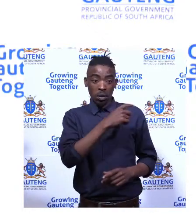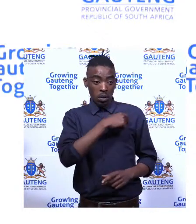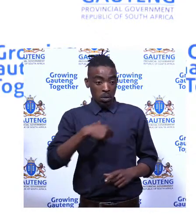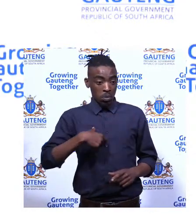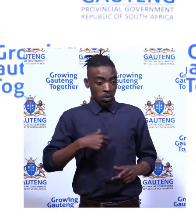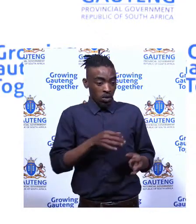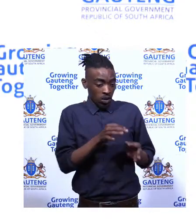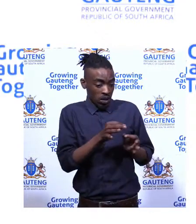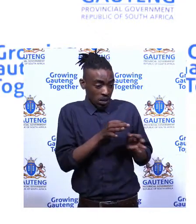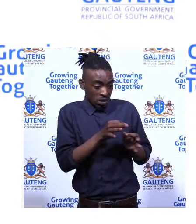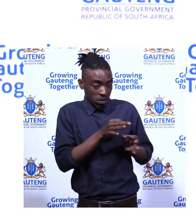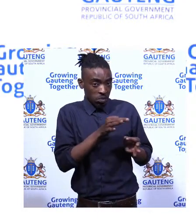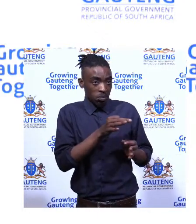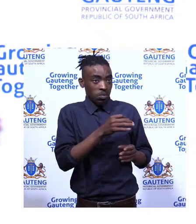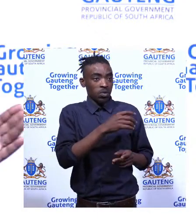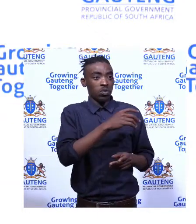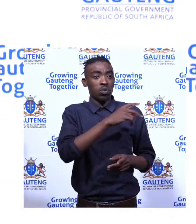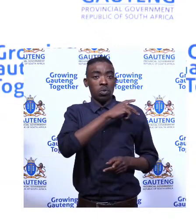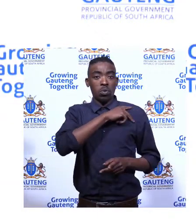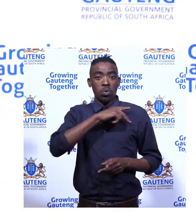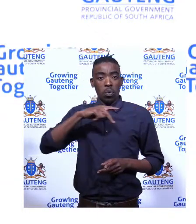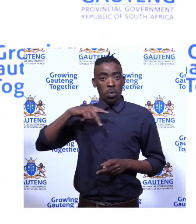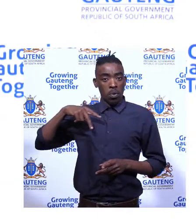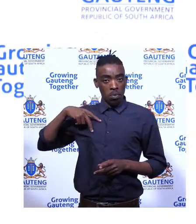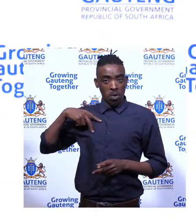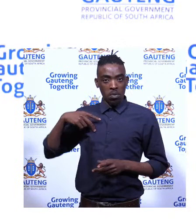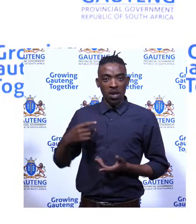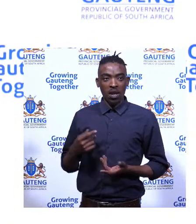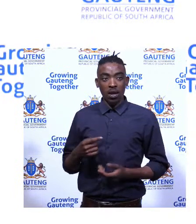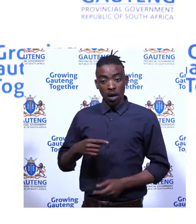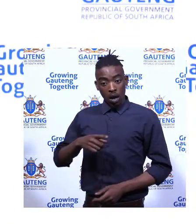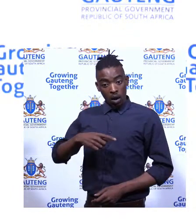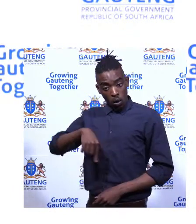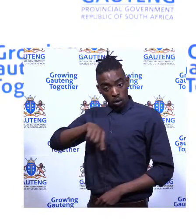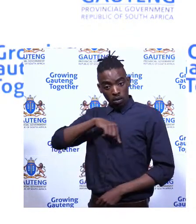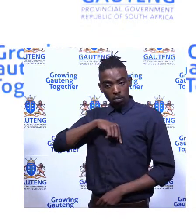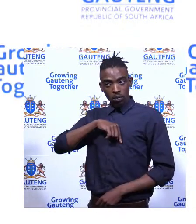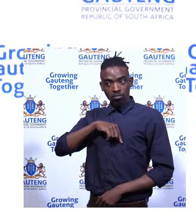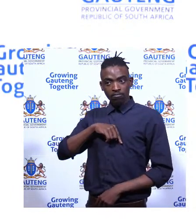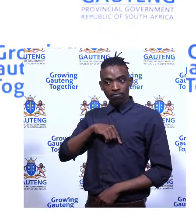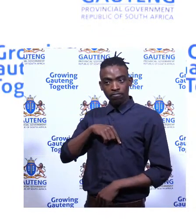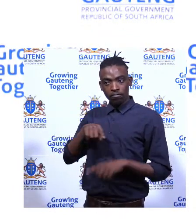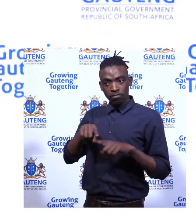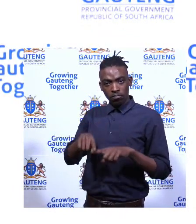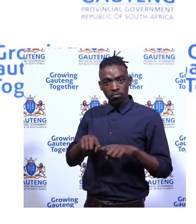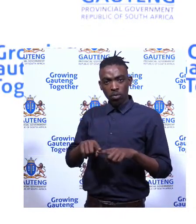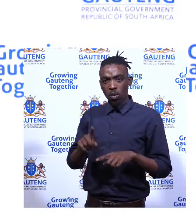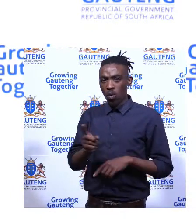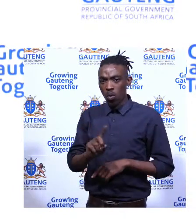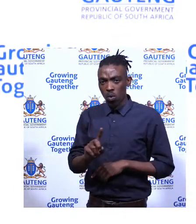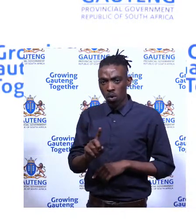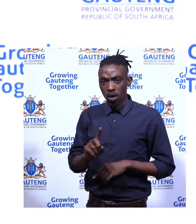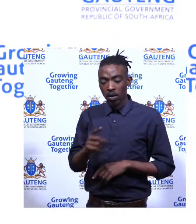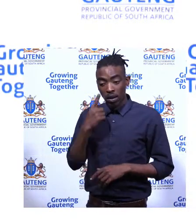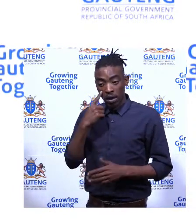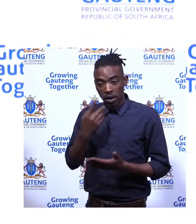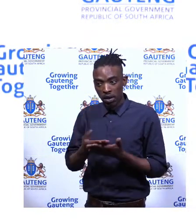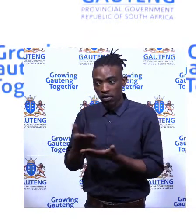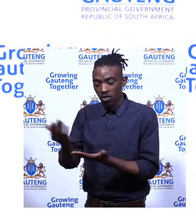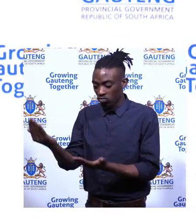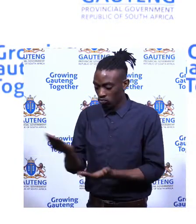premiers. We rely on evidence and data that comes from our modeling